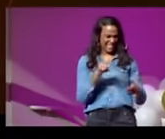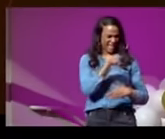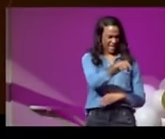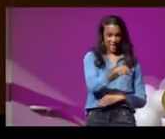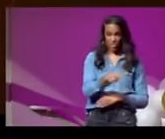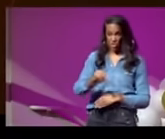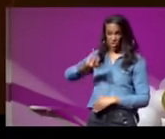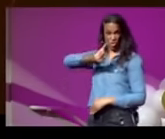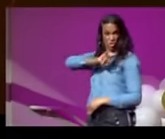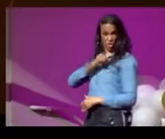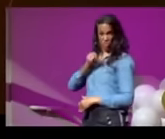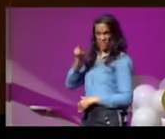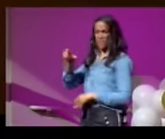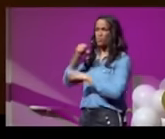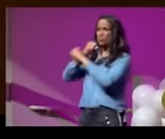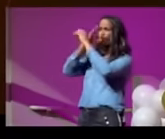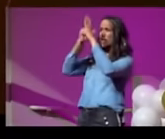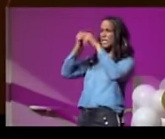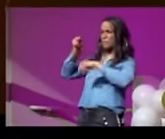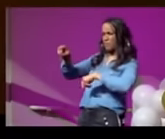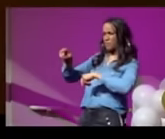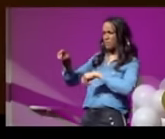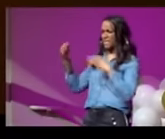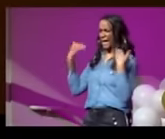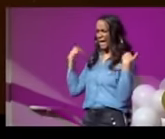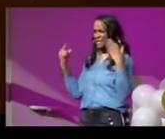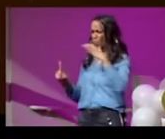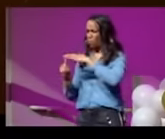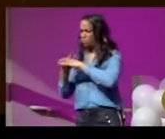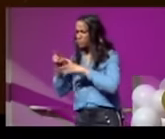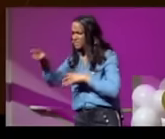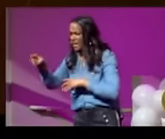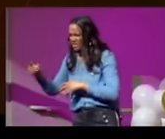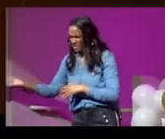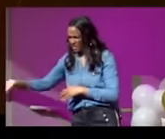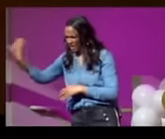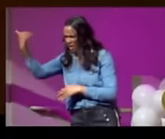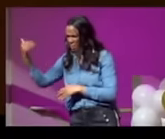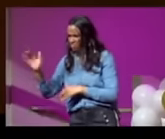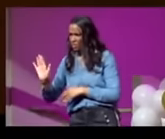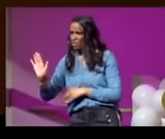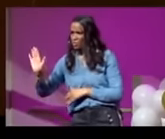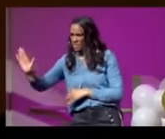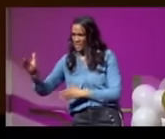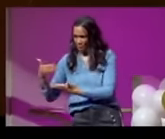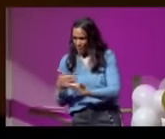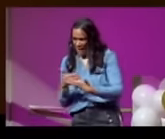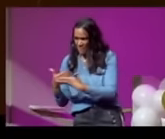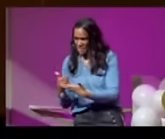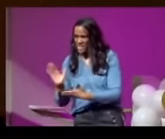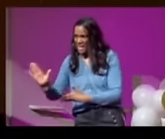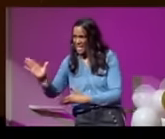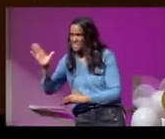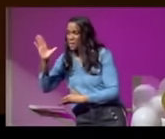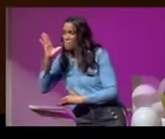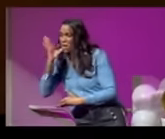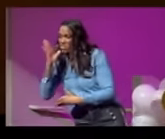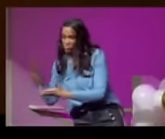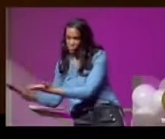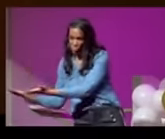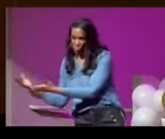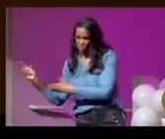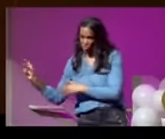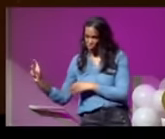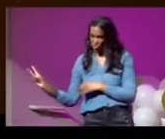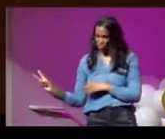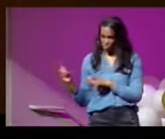to Joseph in Egypt and said, get up, take the child and his mother and go to the land of Israel, for those who were